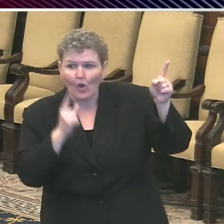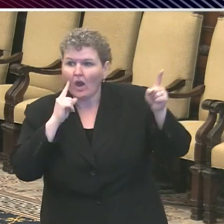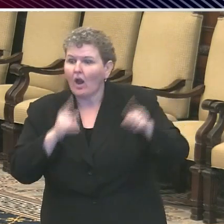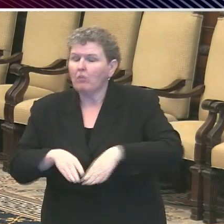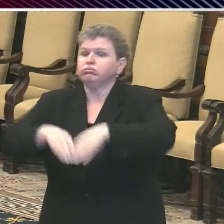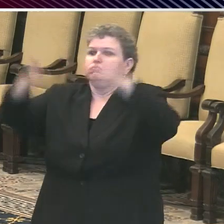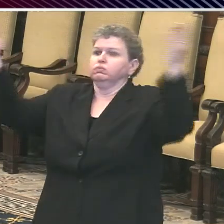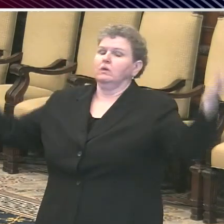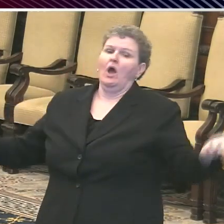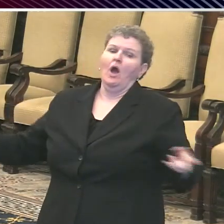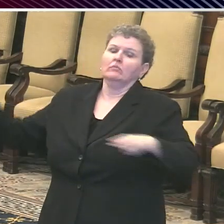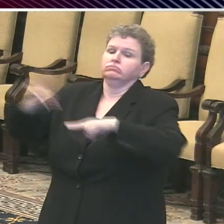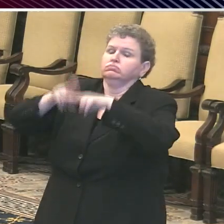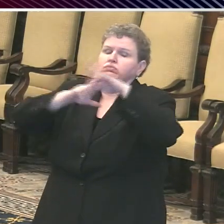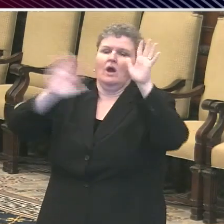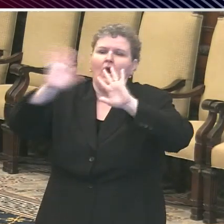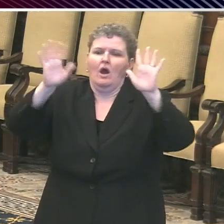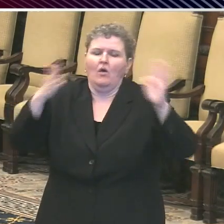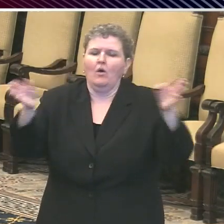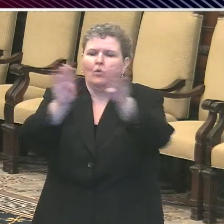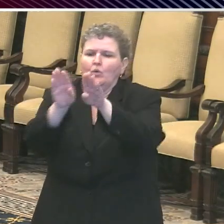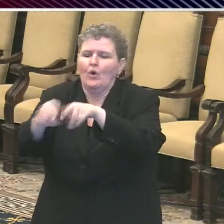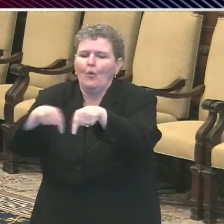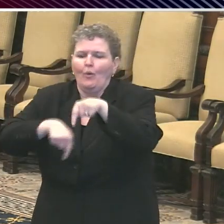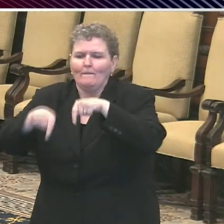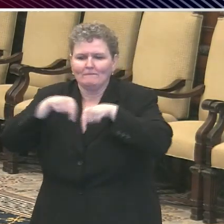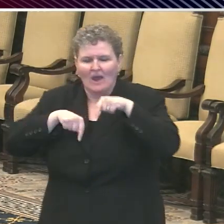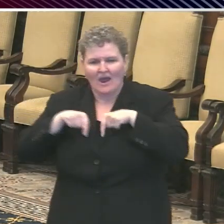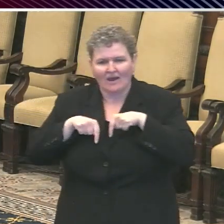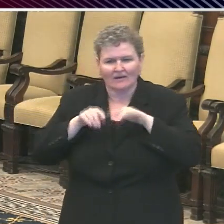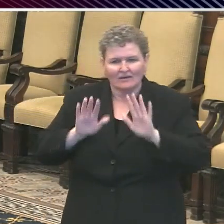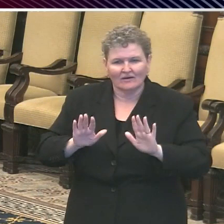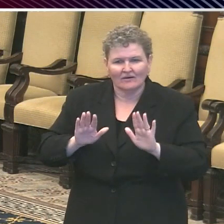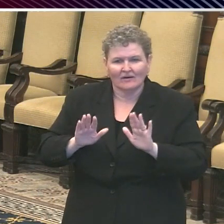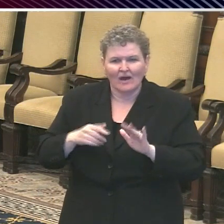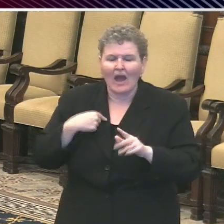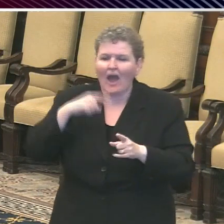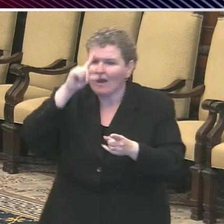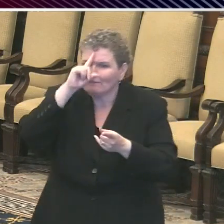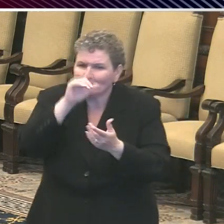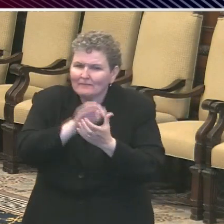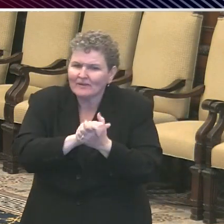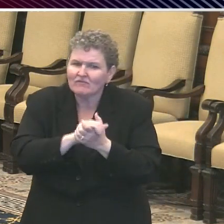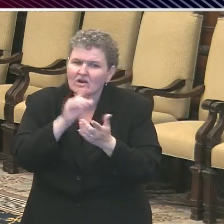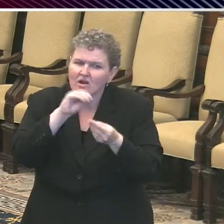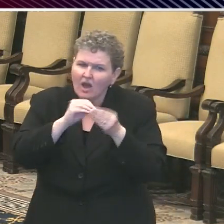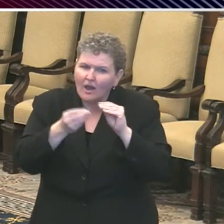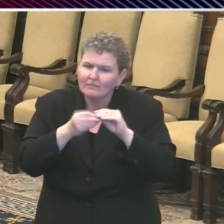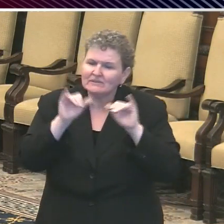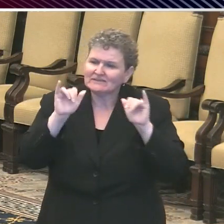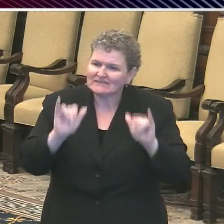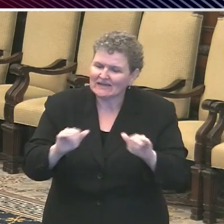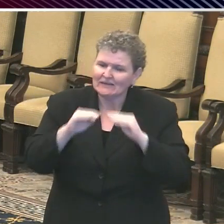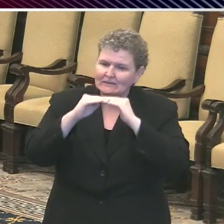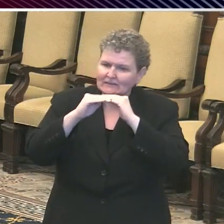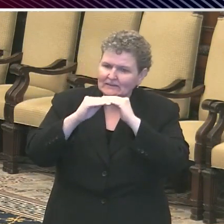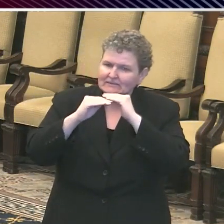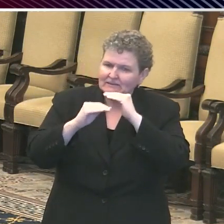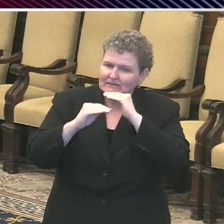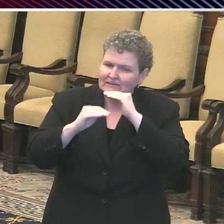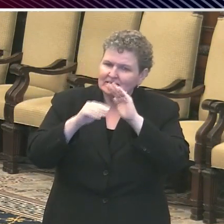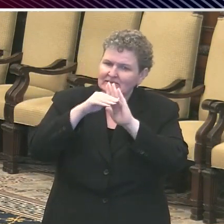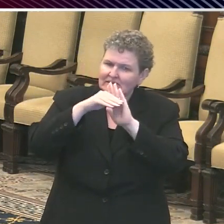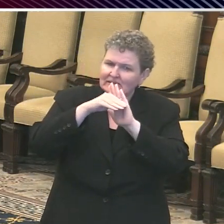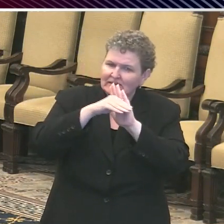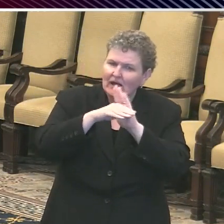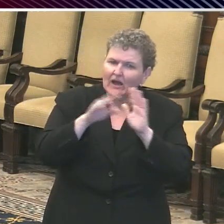retrench. We need to be honest about that. However, I do think that if the numbers continue to look good between now and then, that's the right decision to make. Okay,